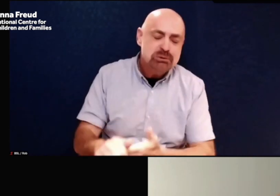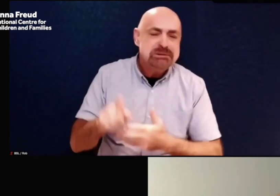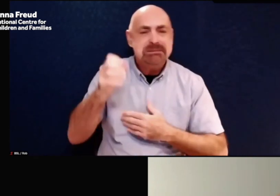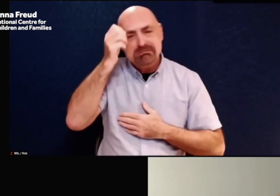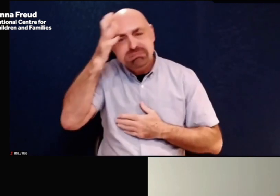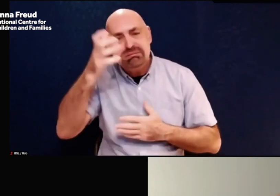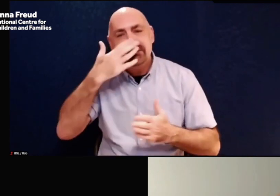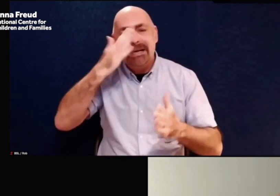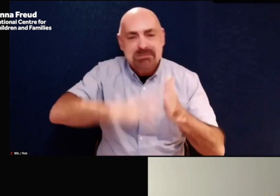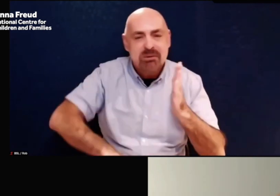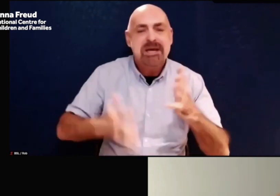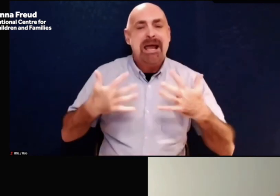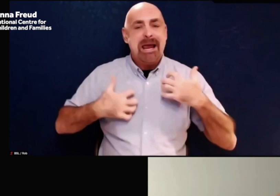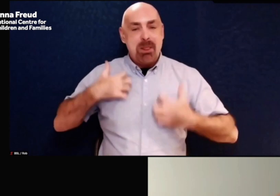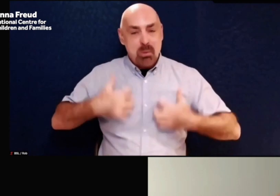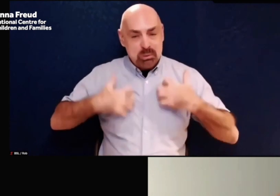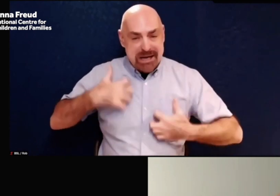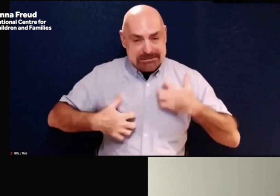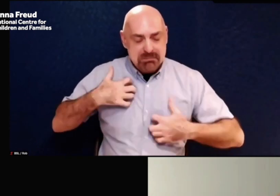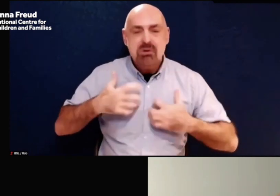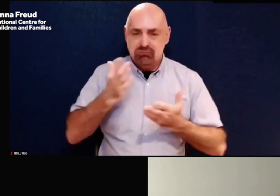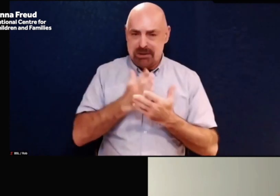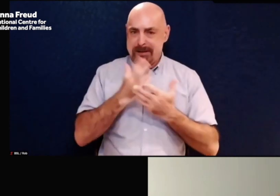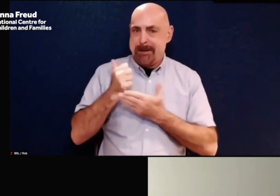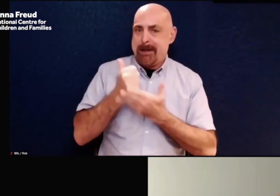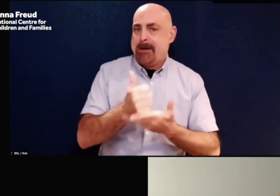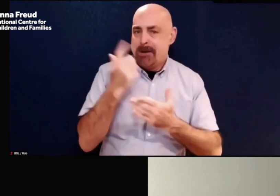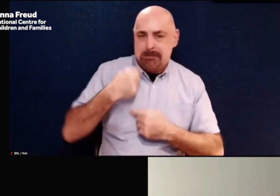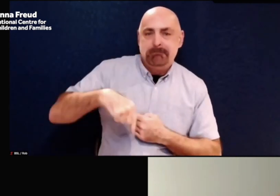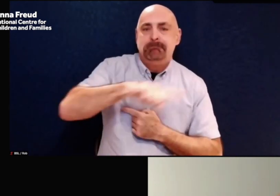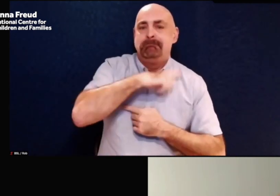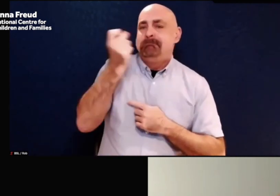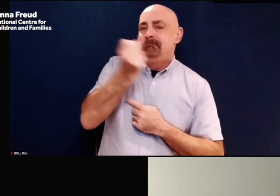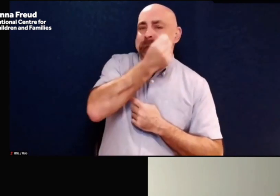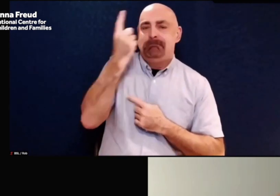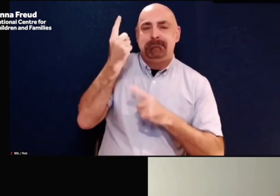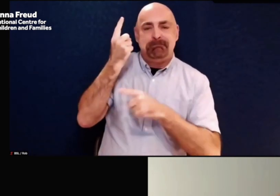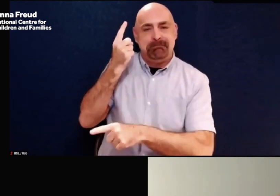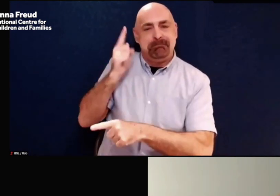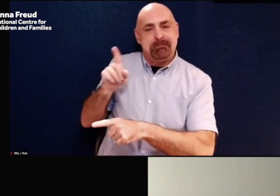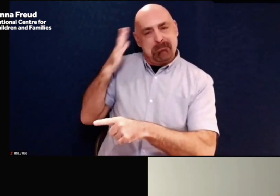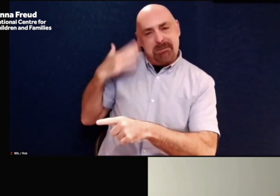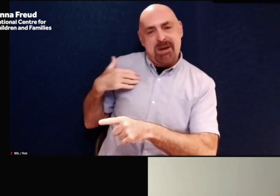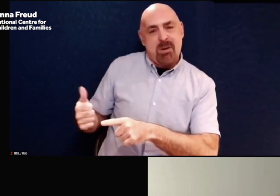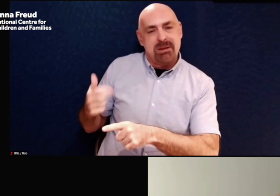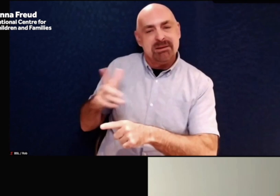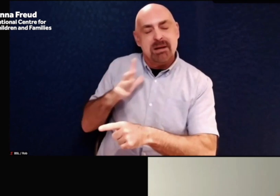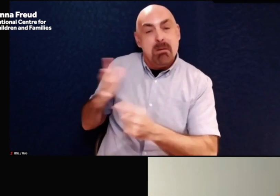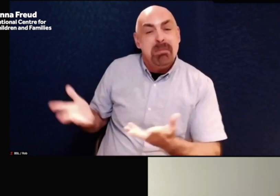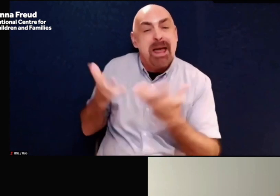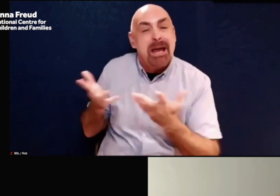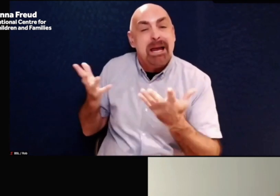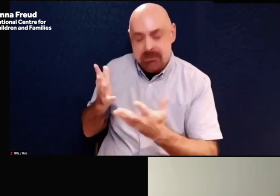experience, his enthusiasm has enriched our understanding of the great importance of play in early